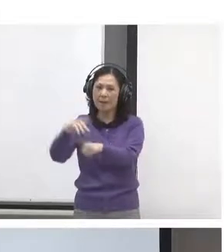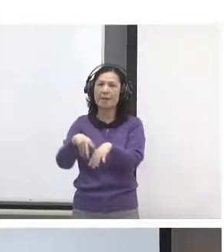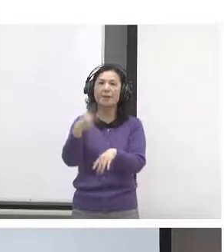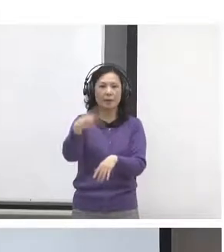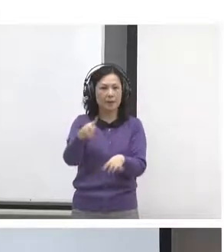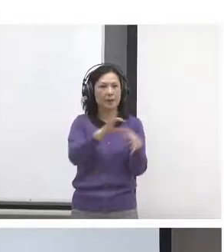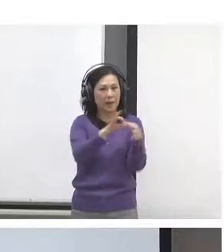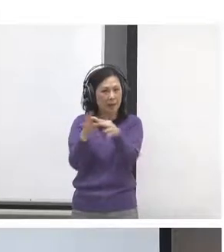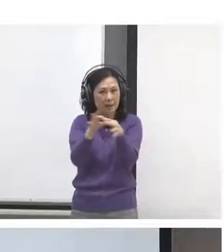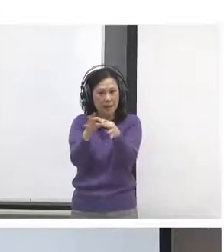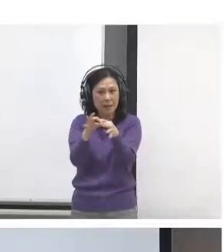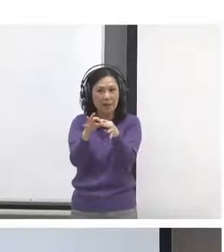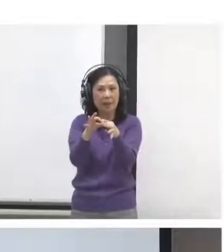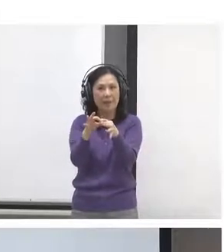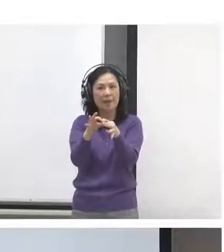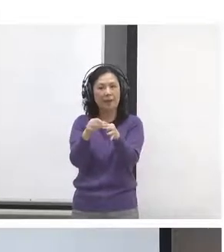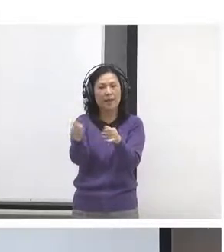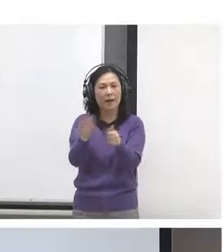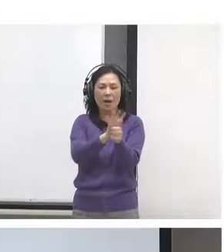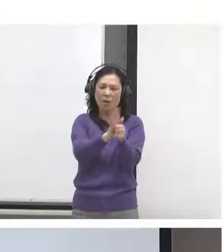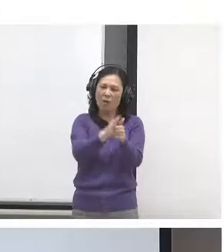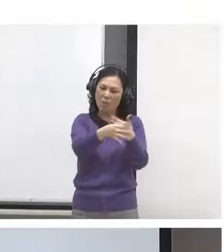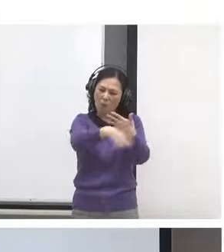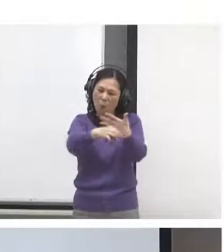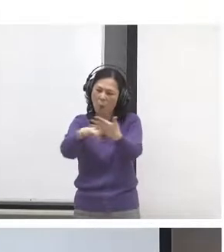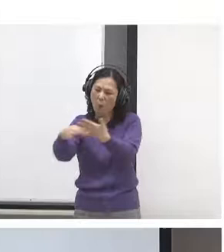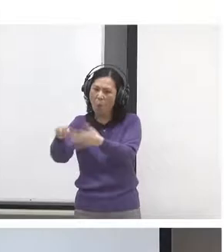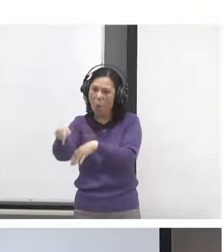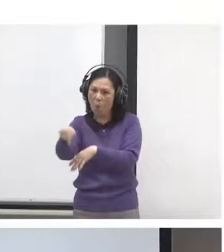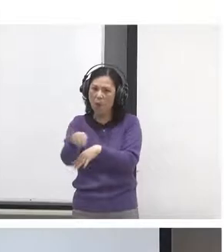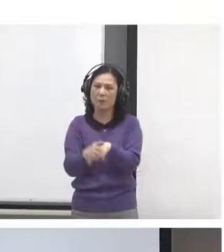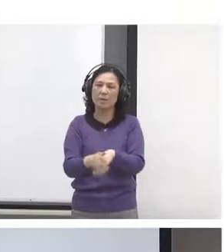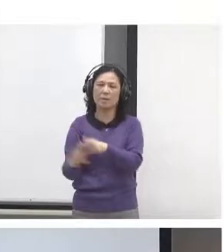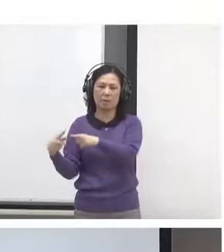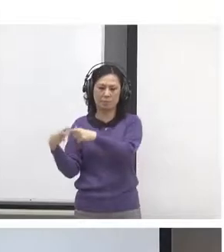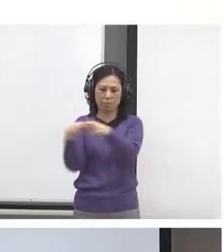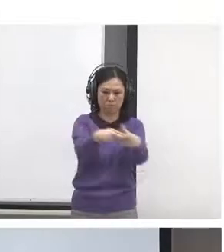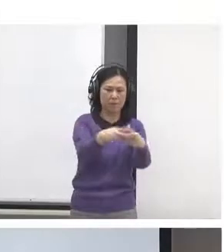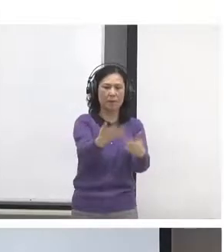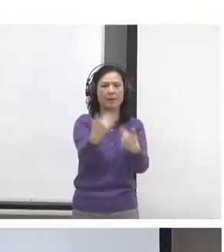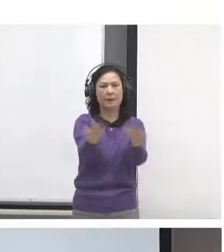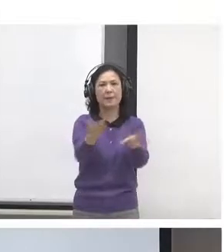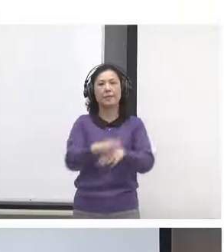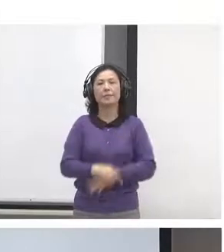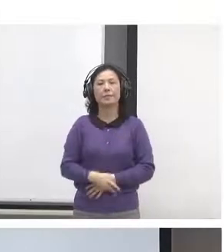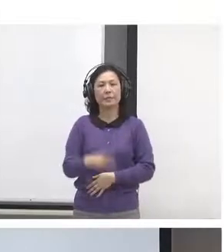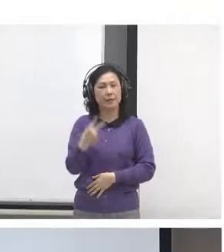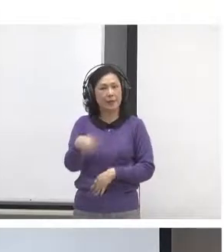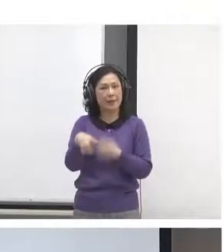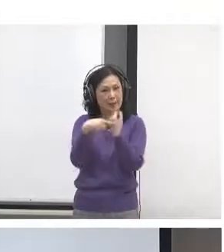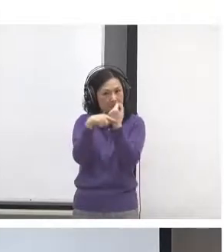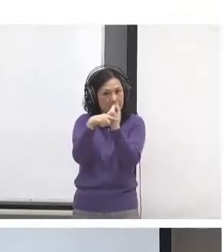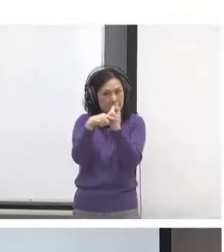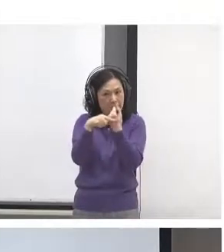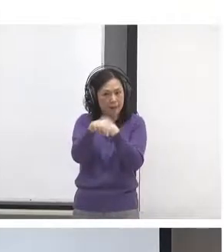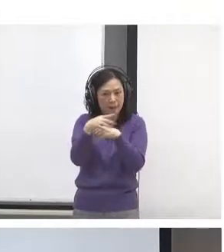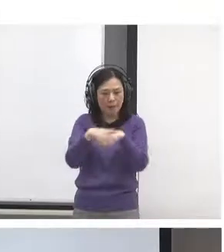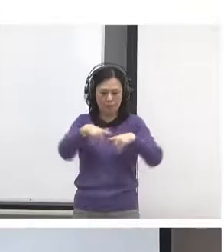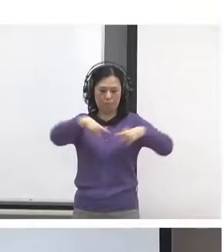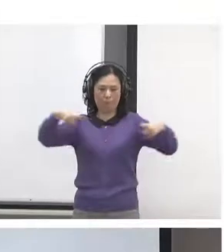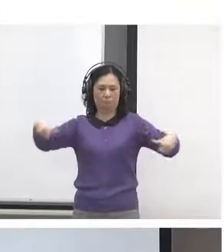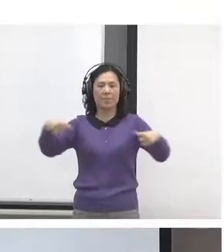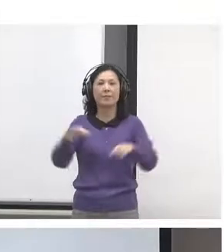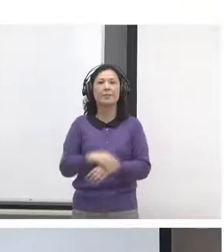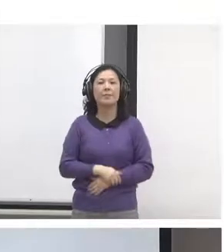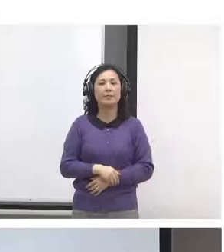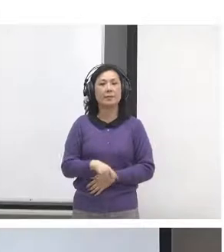opportunities to these underserved voices. And thirdly, it's finding ways to scale. And this particular project has come to Civic Toronto